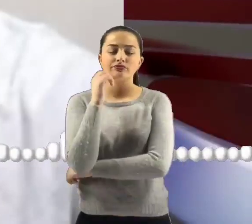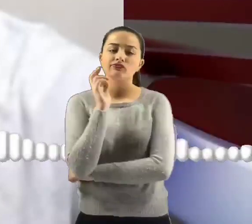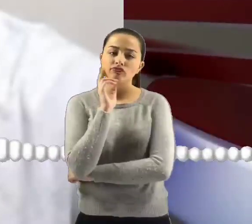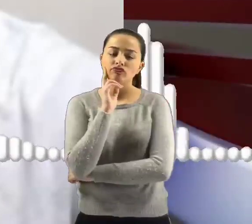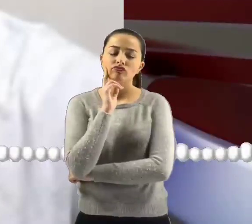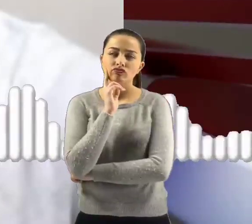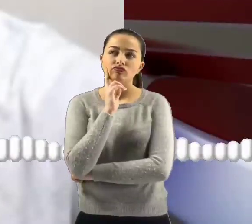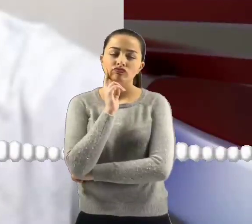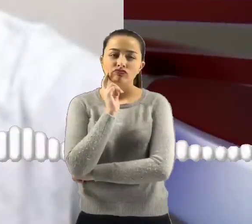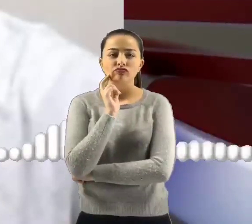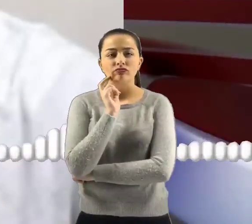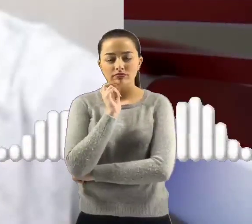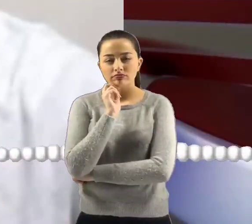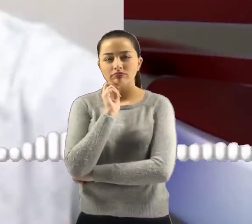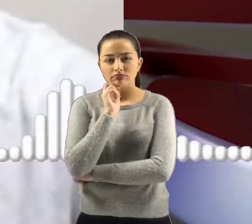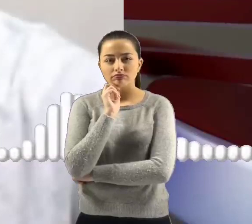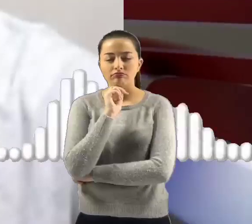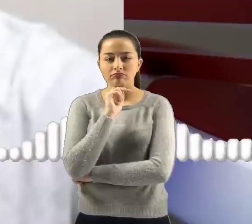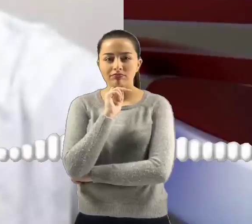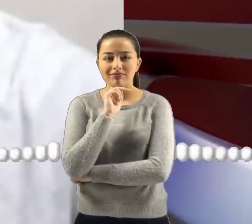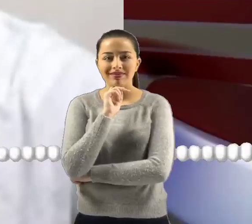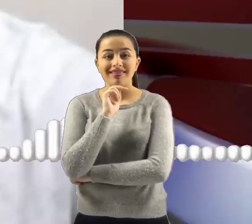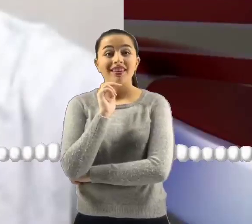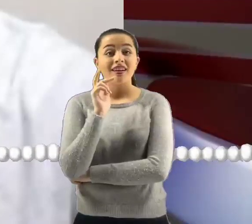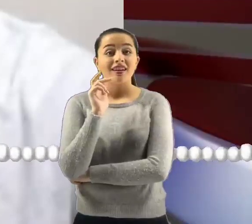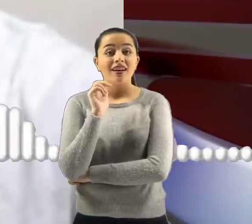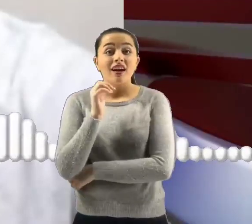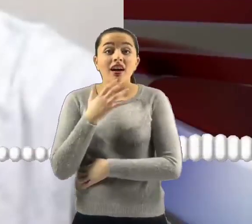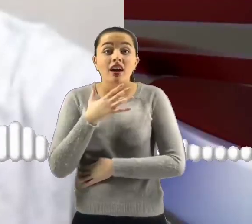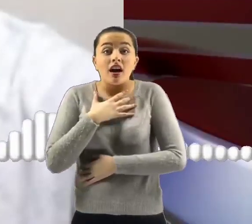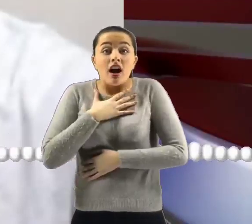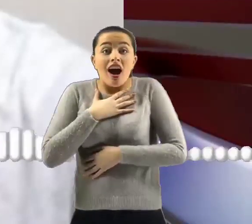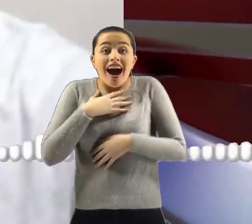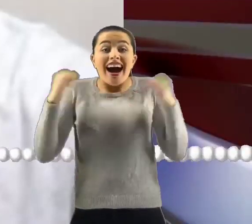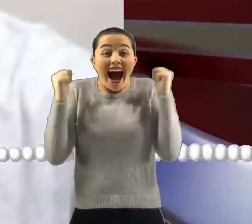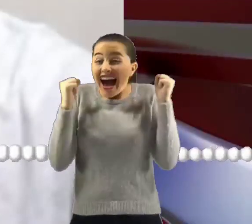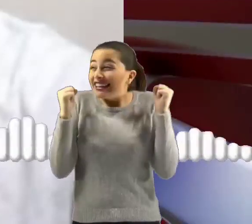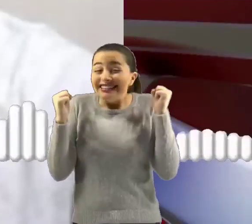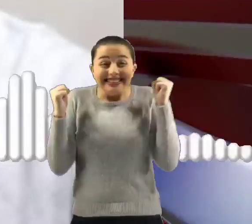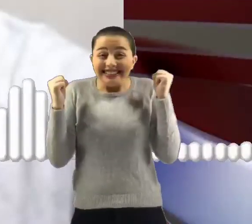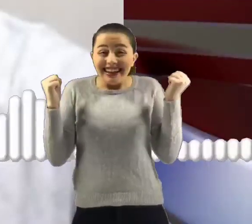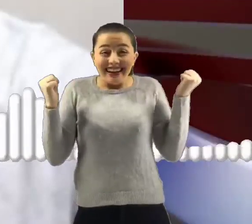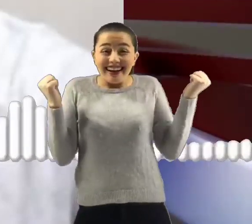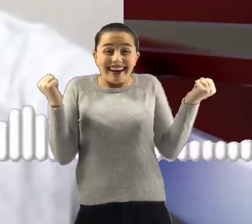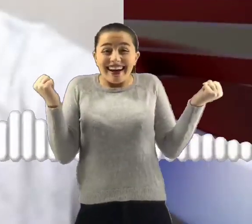Unu nekwu anya etu aisi we to vote amaka ifo ji we mamma wu